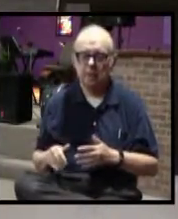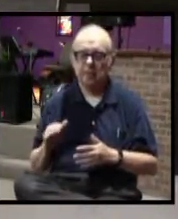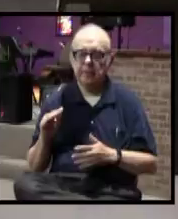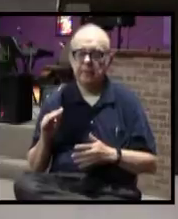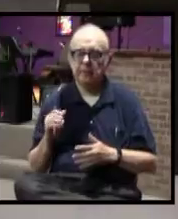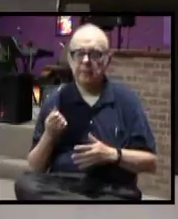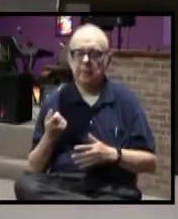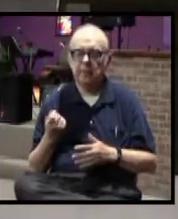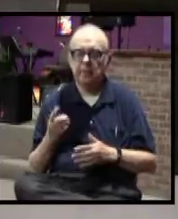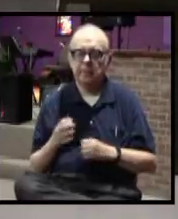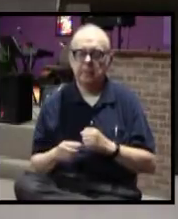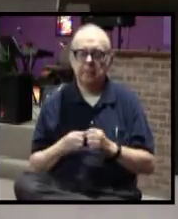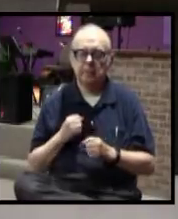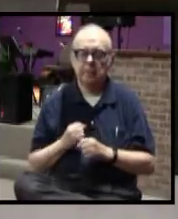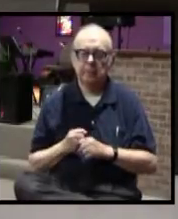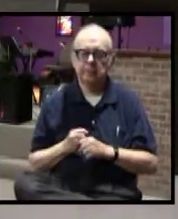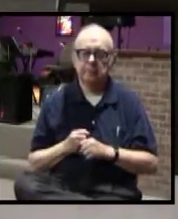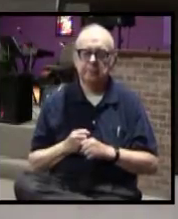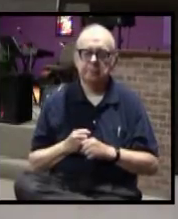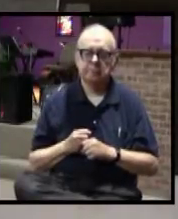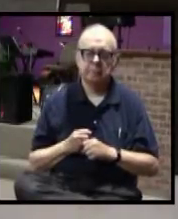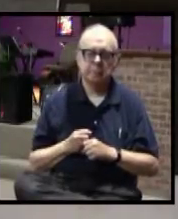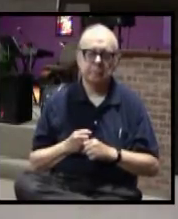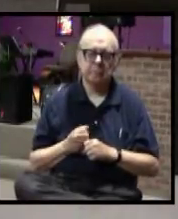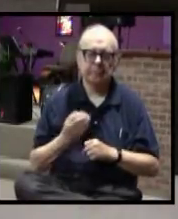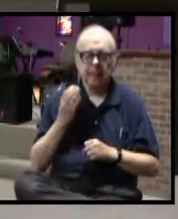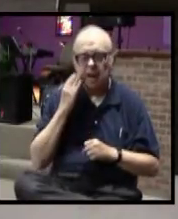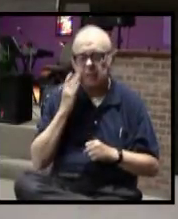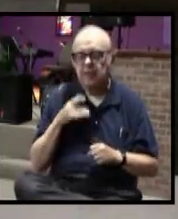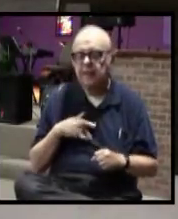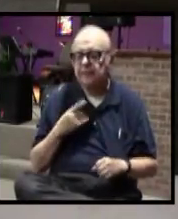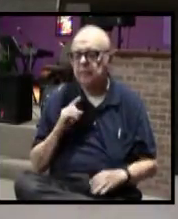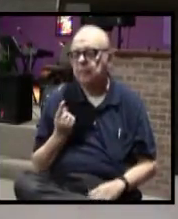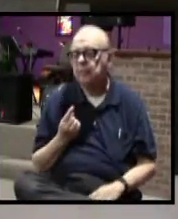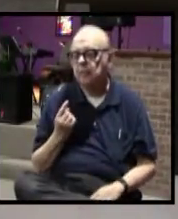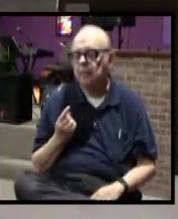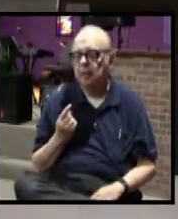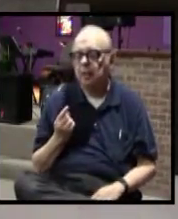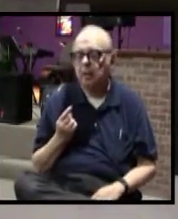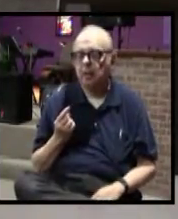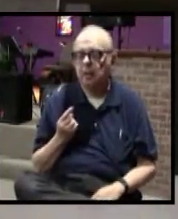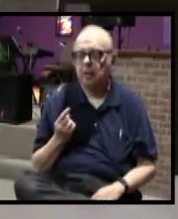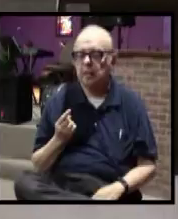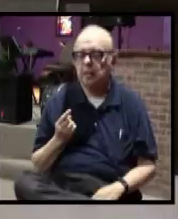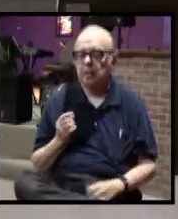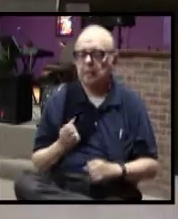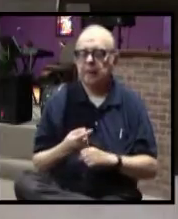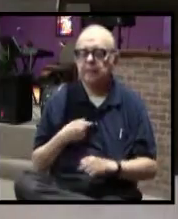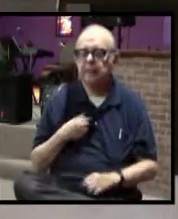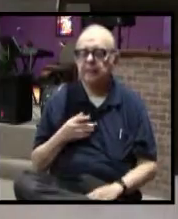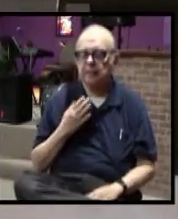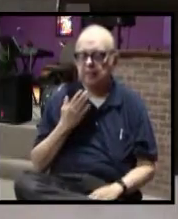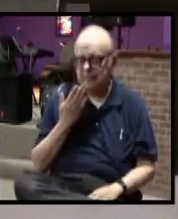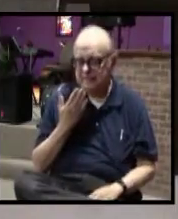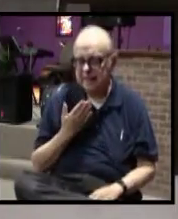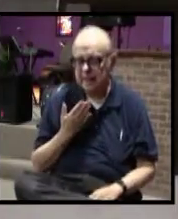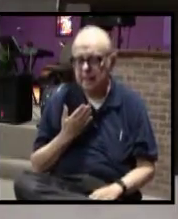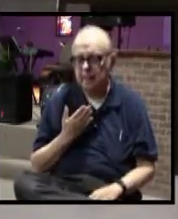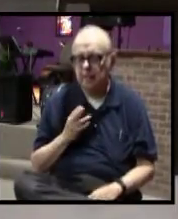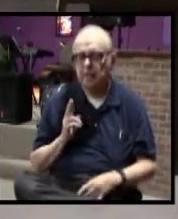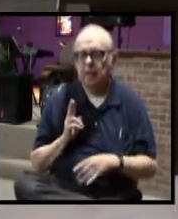handle on him after raising him for 11 years, I know this disconnect makes me feel lonely. And it makes me feel sad.